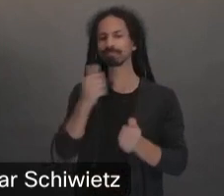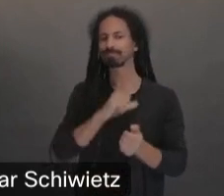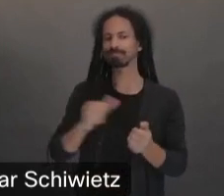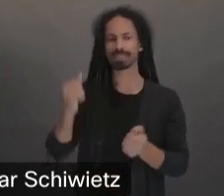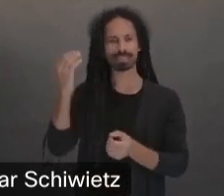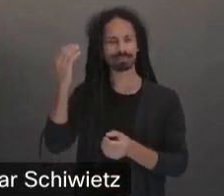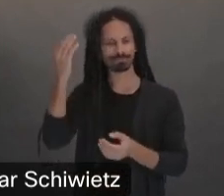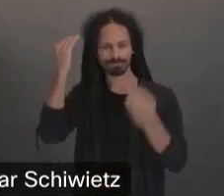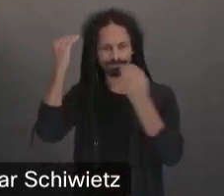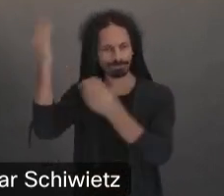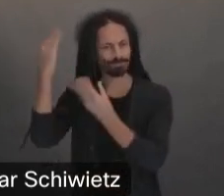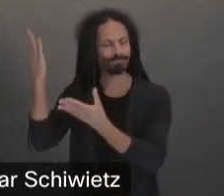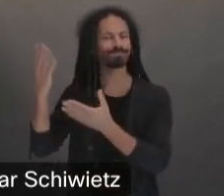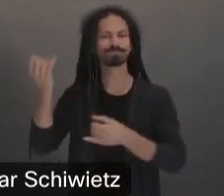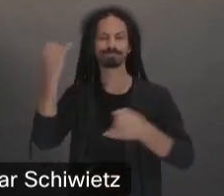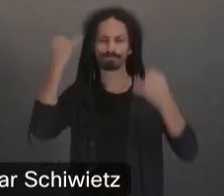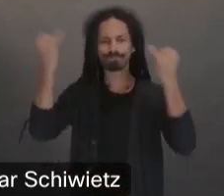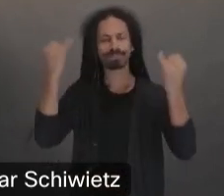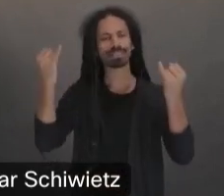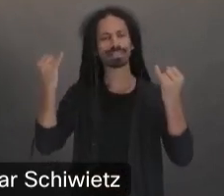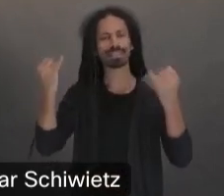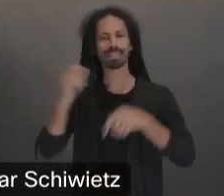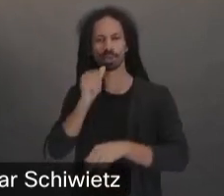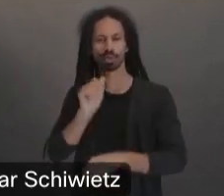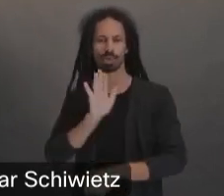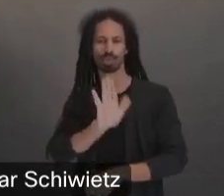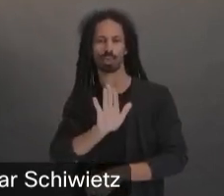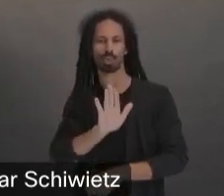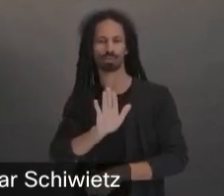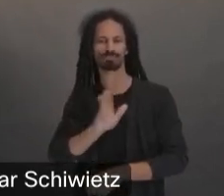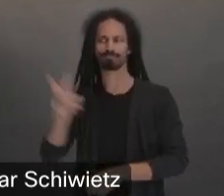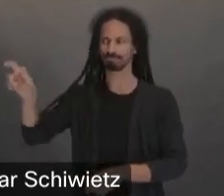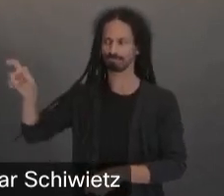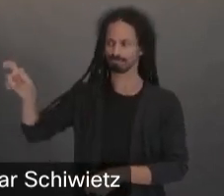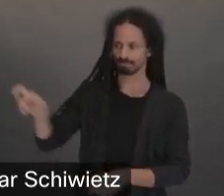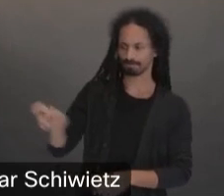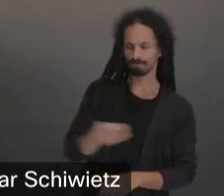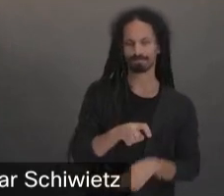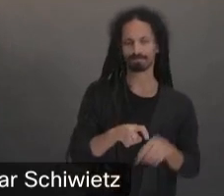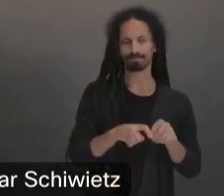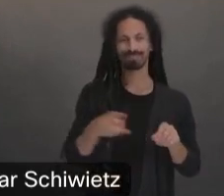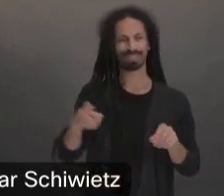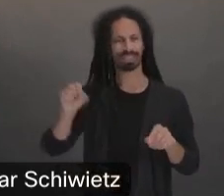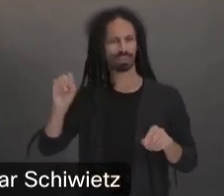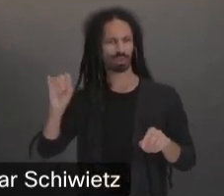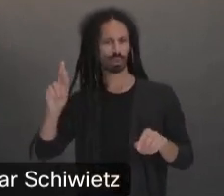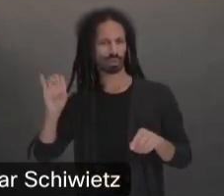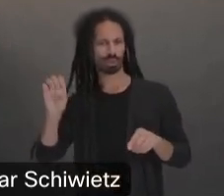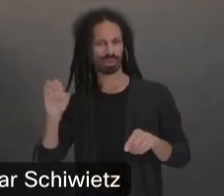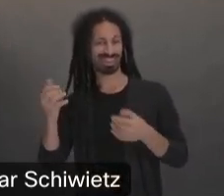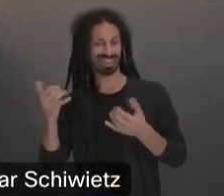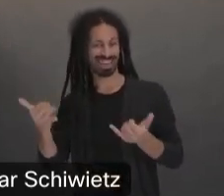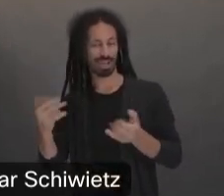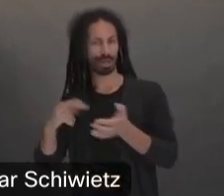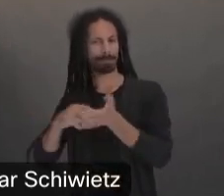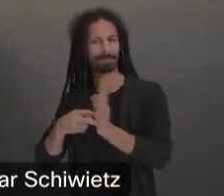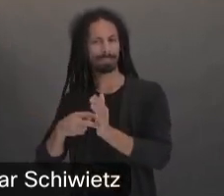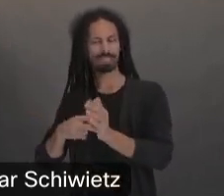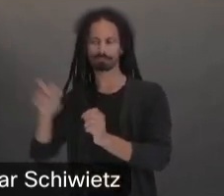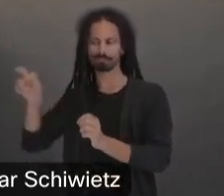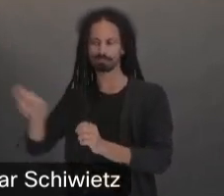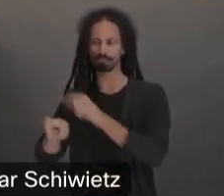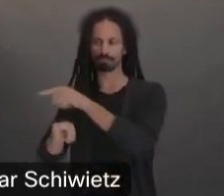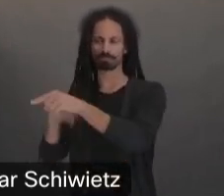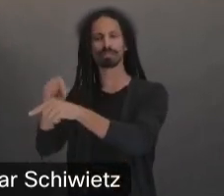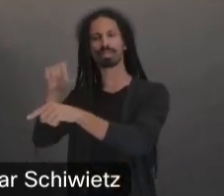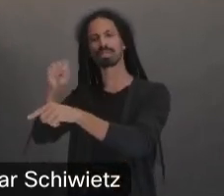from. In this case, a source in this term is a source of information. So when we refer to